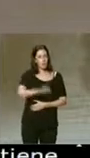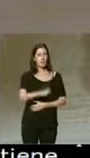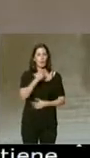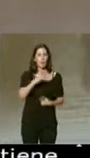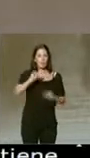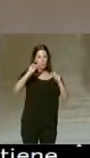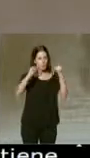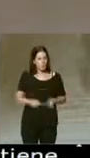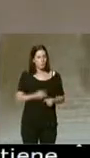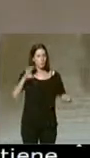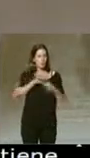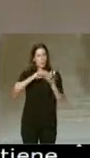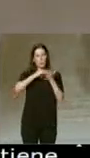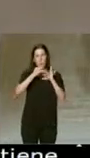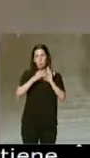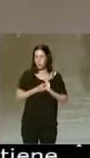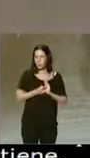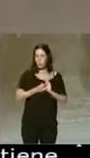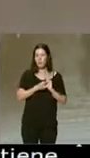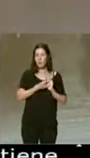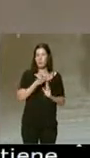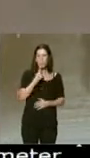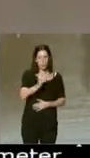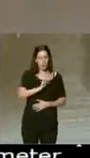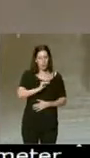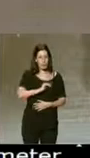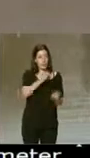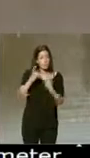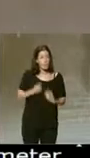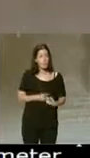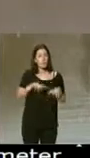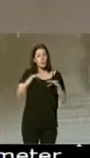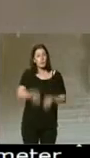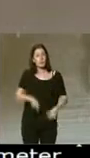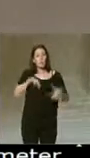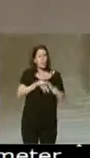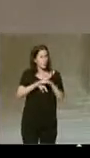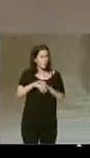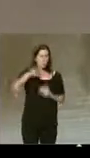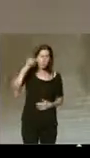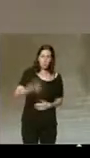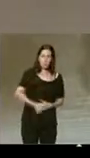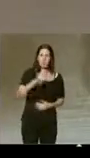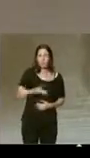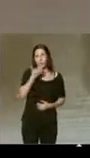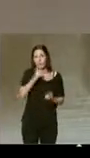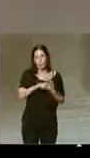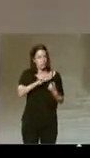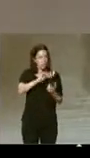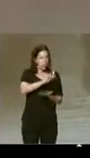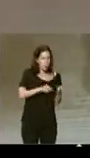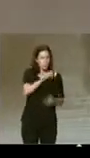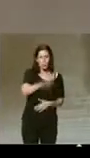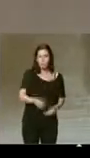to introduce in a project's budget the need for certain resources. They're